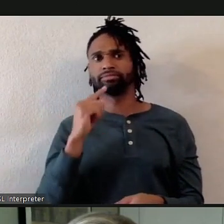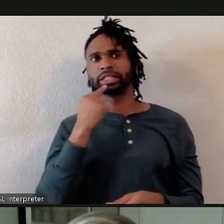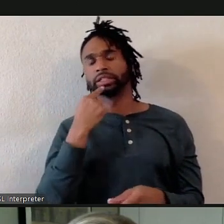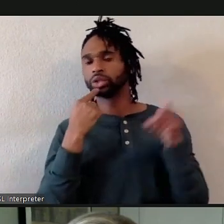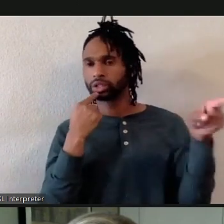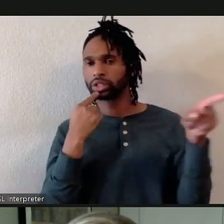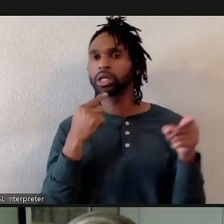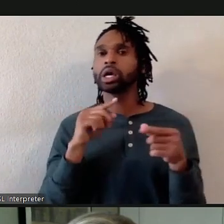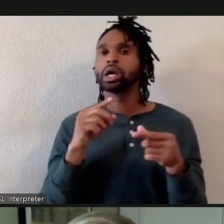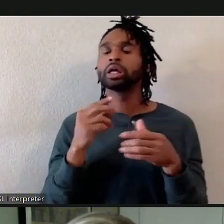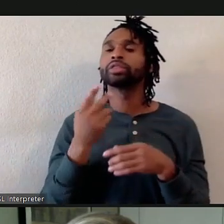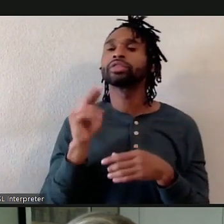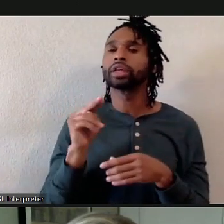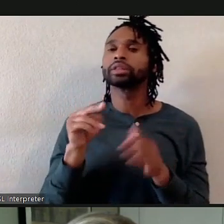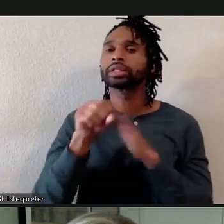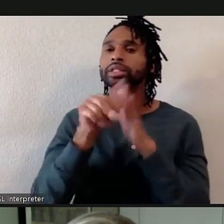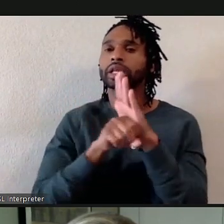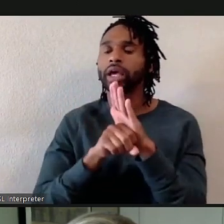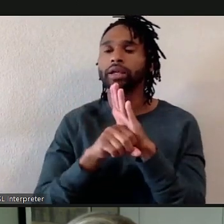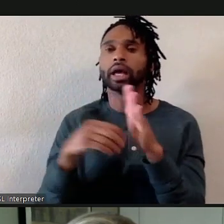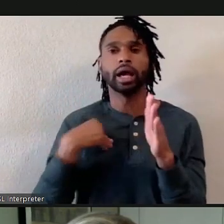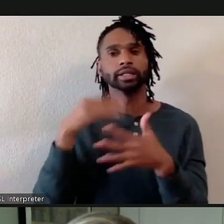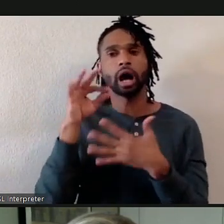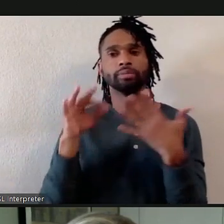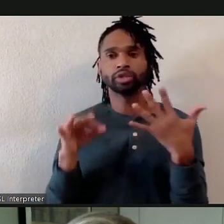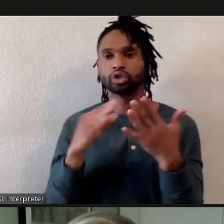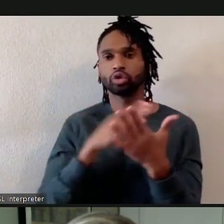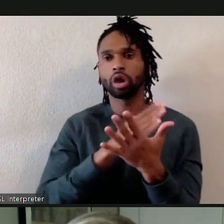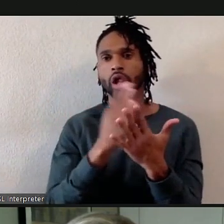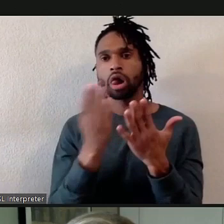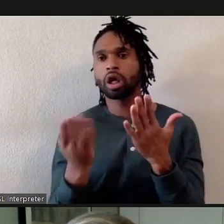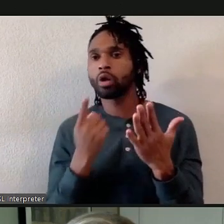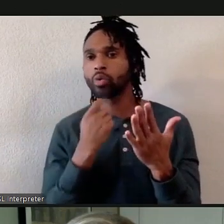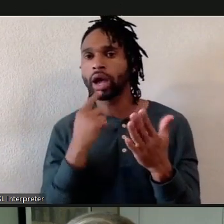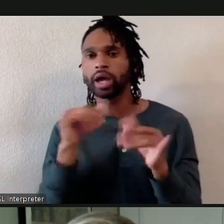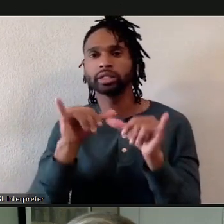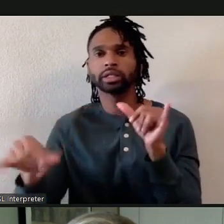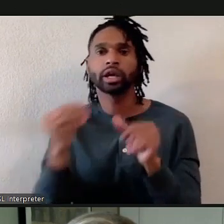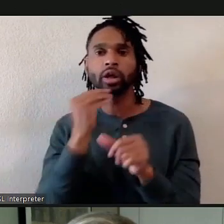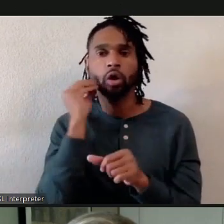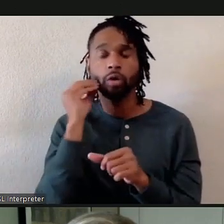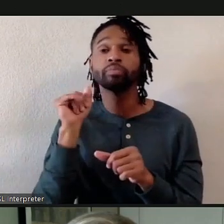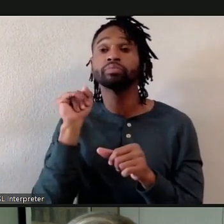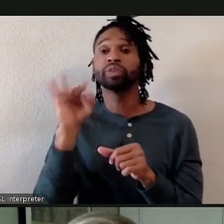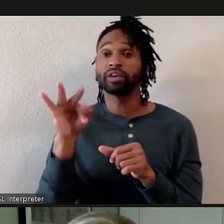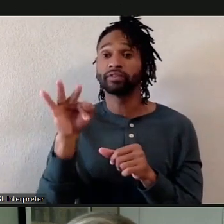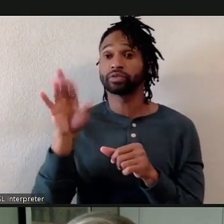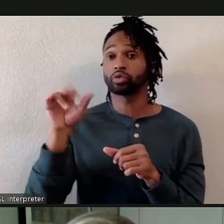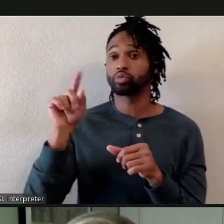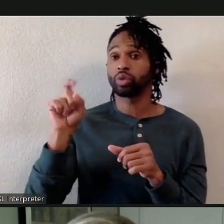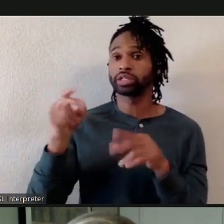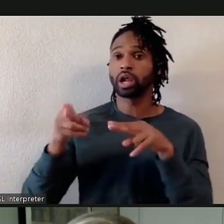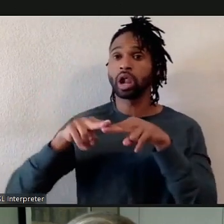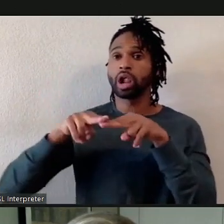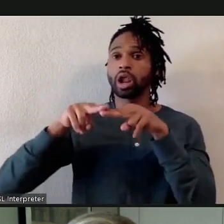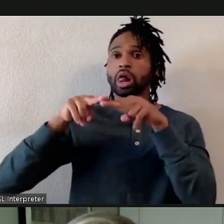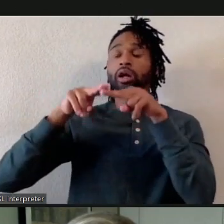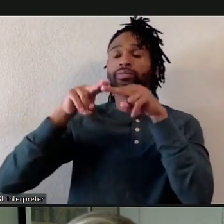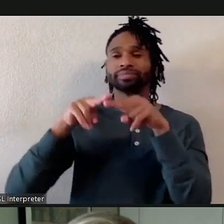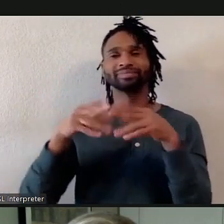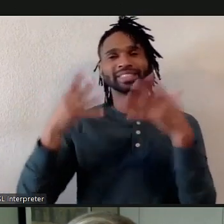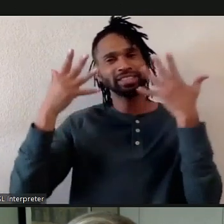the option to consider moving people to stay at home. And as long as these rates are going high, that will unfortunately be a